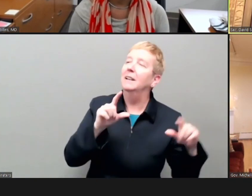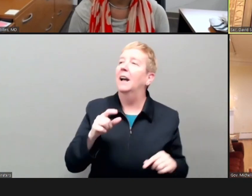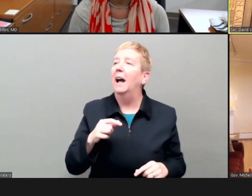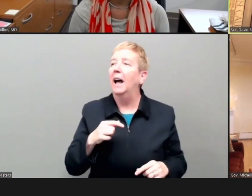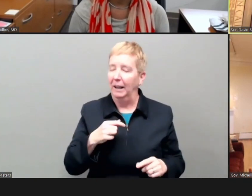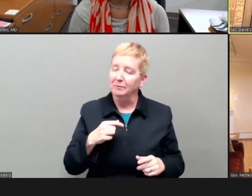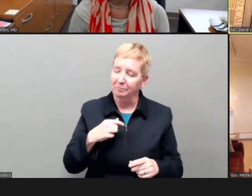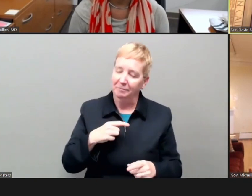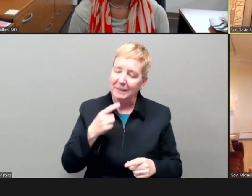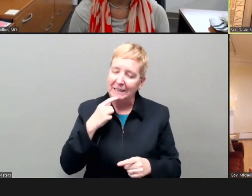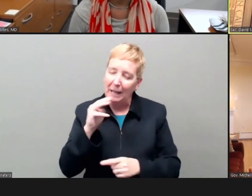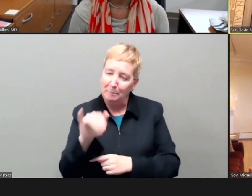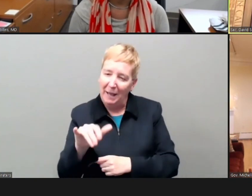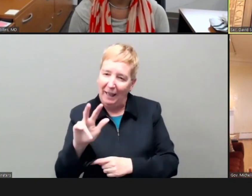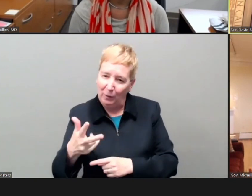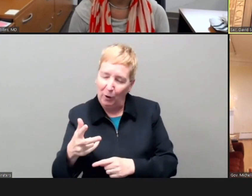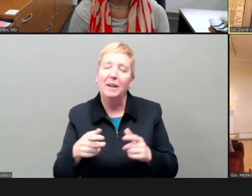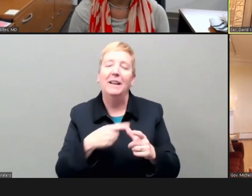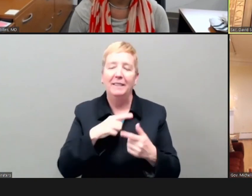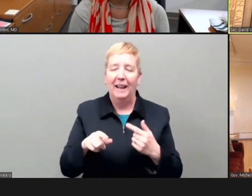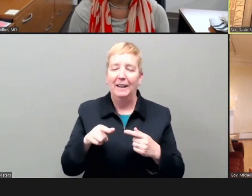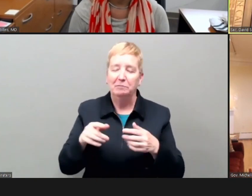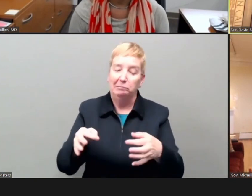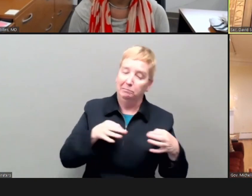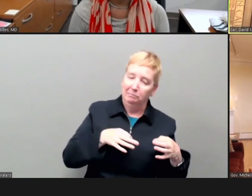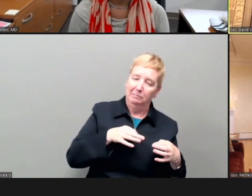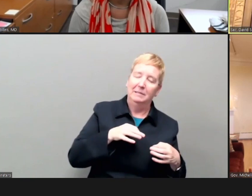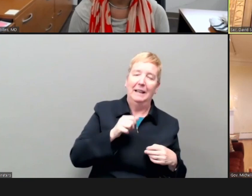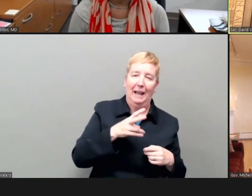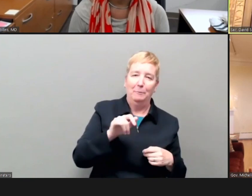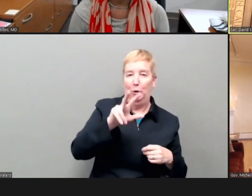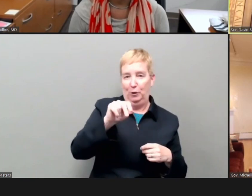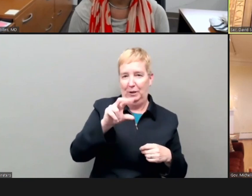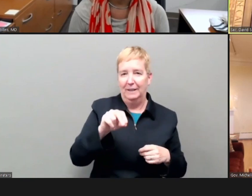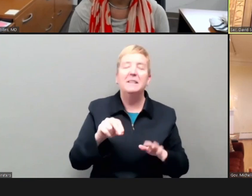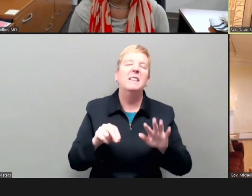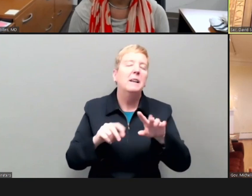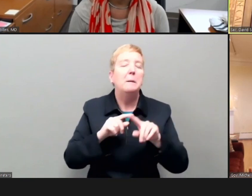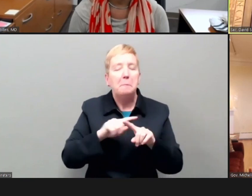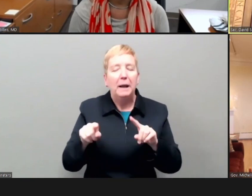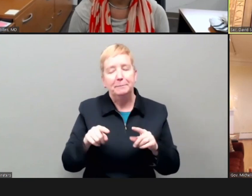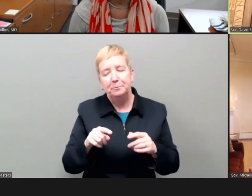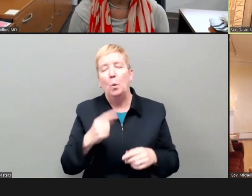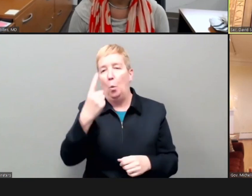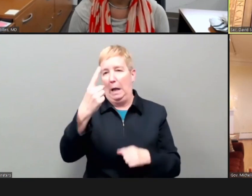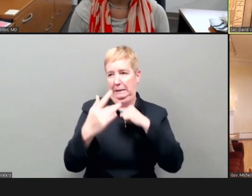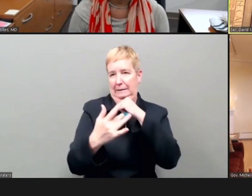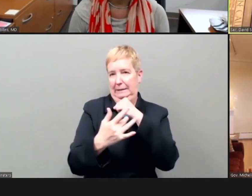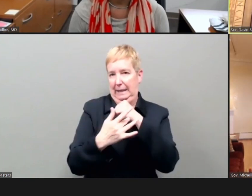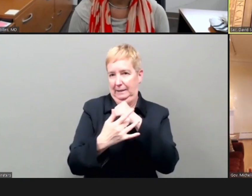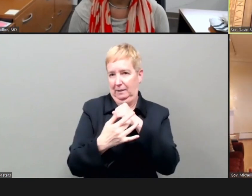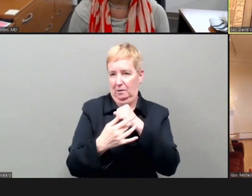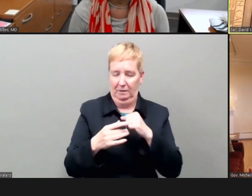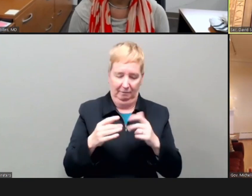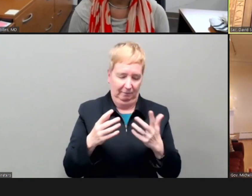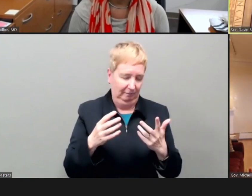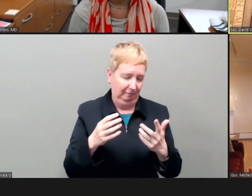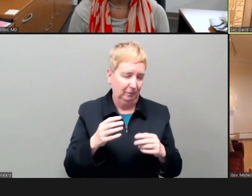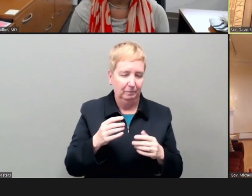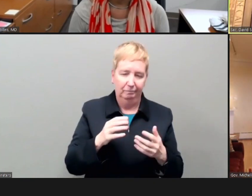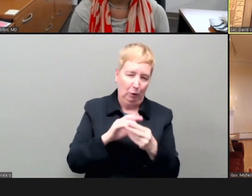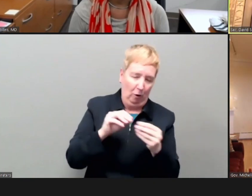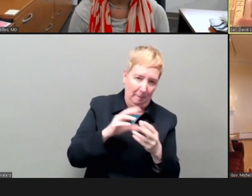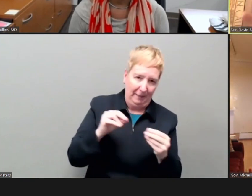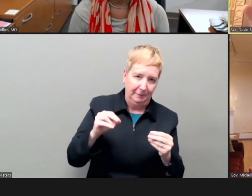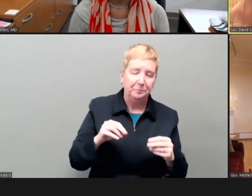that, you changed it. I did want to make one technical comment too, because it's a really good question, Brittany, and that is what